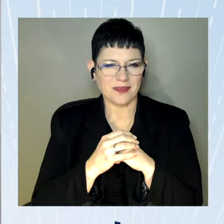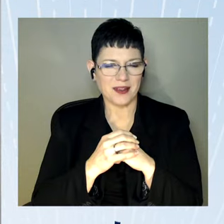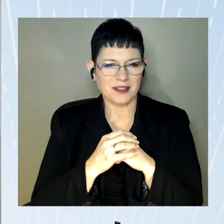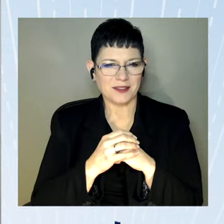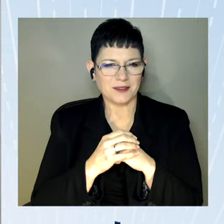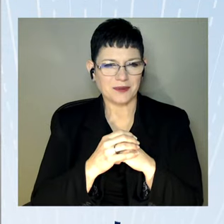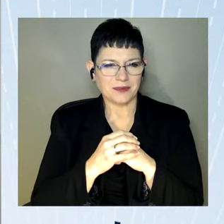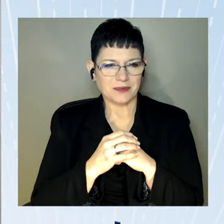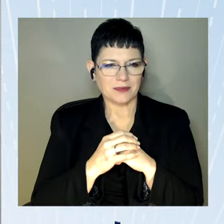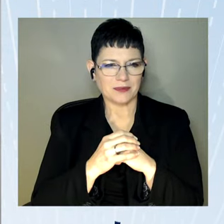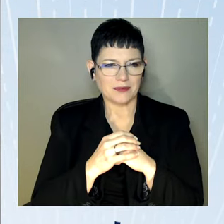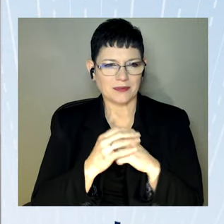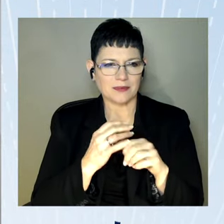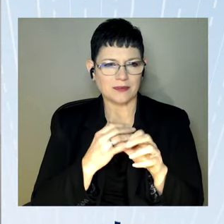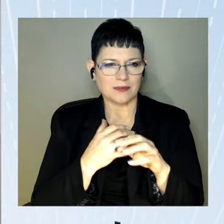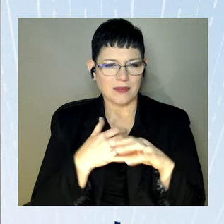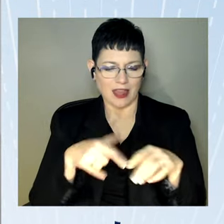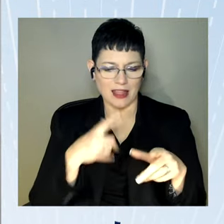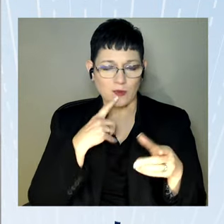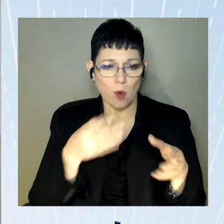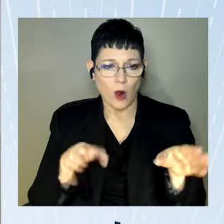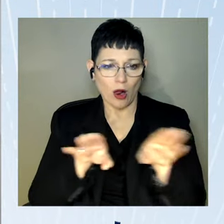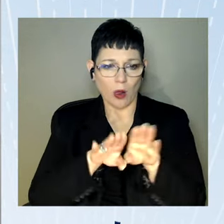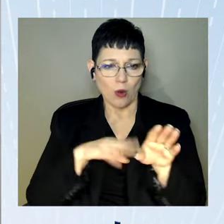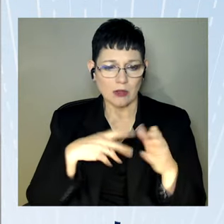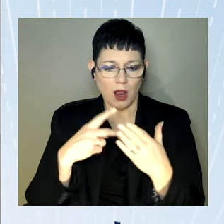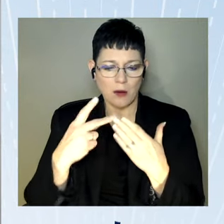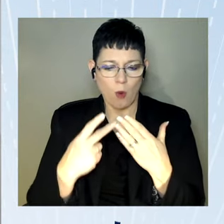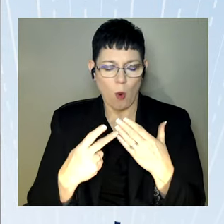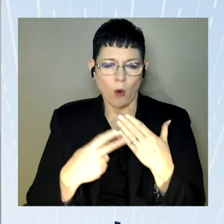This is going to conclude our program, and we wish each and every